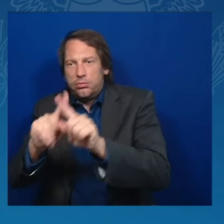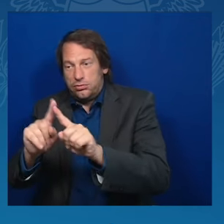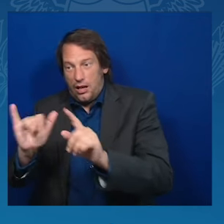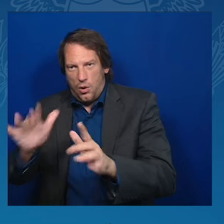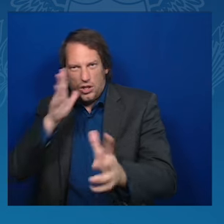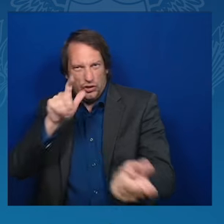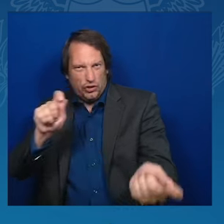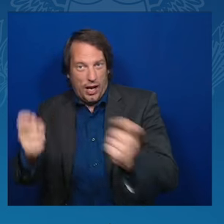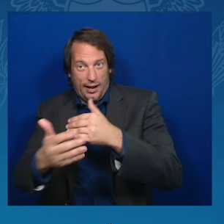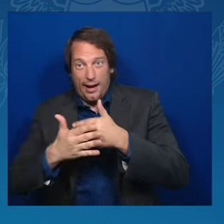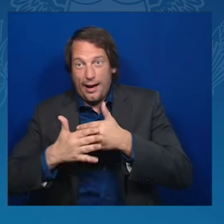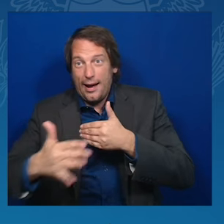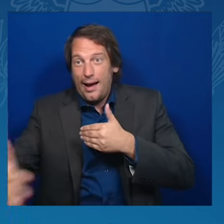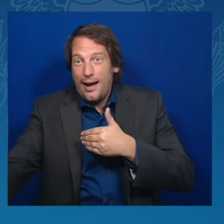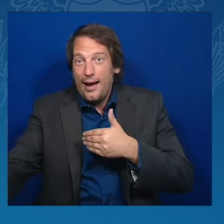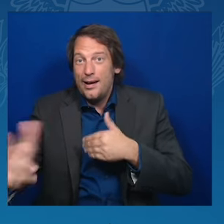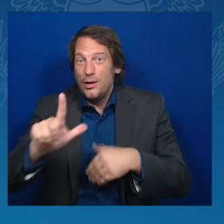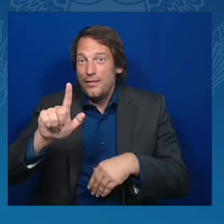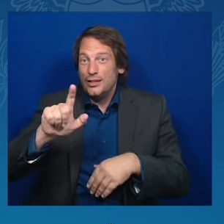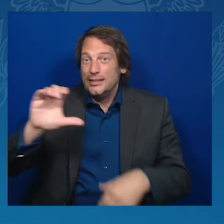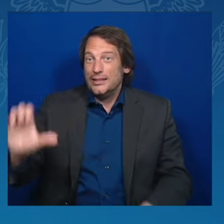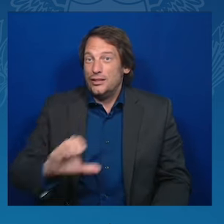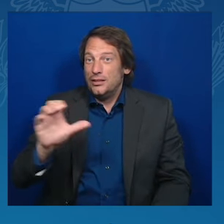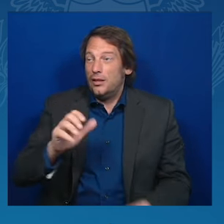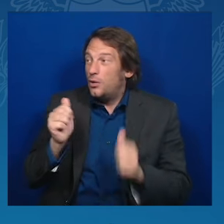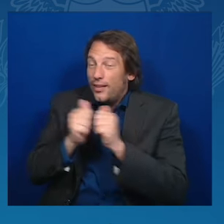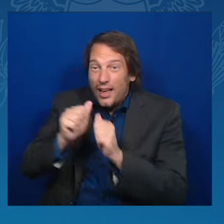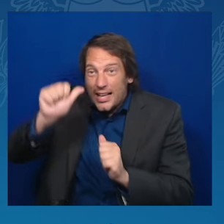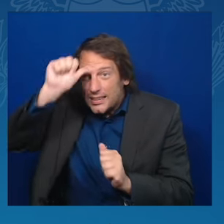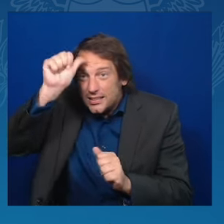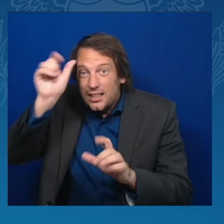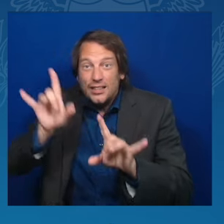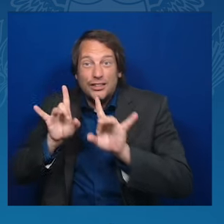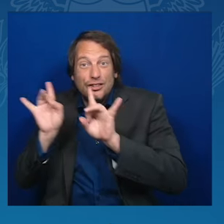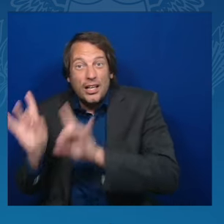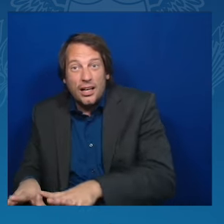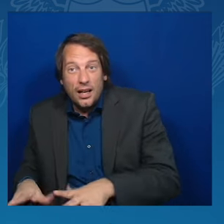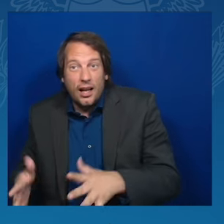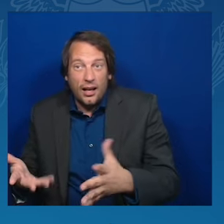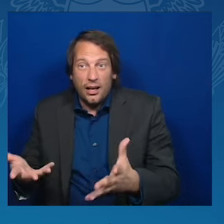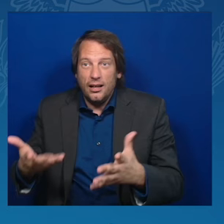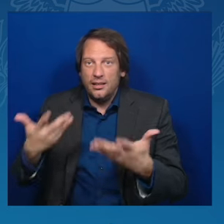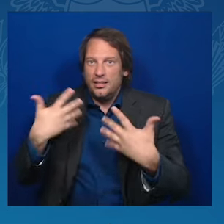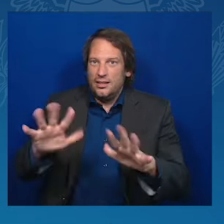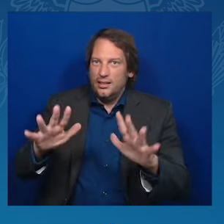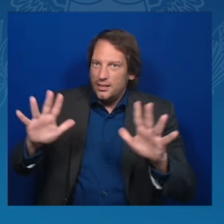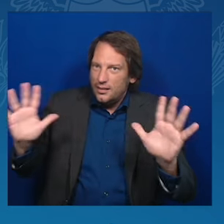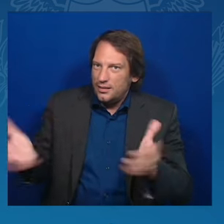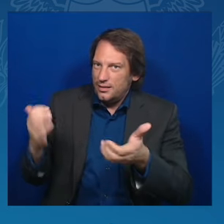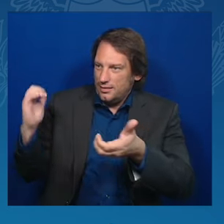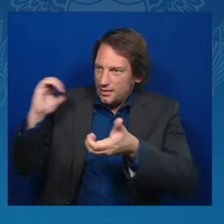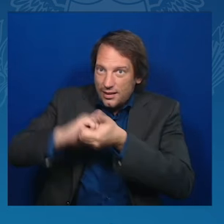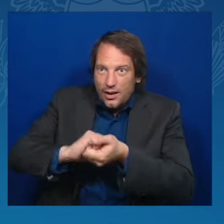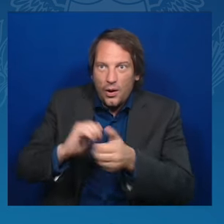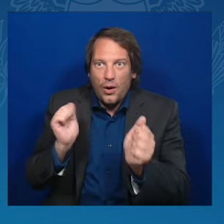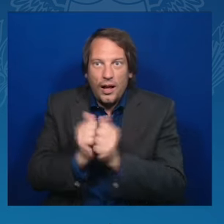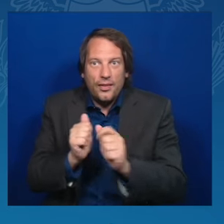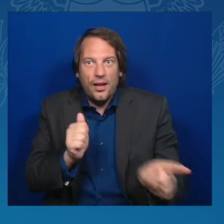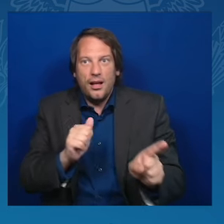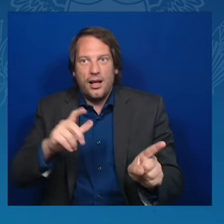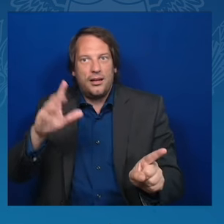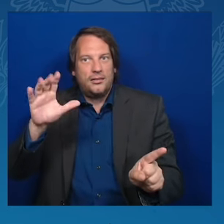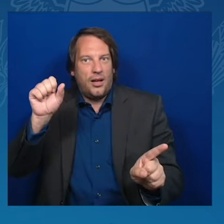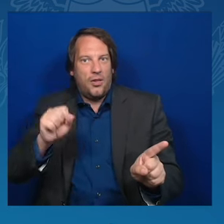trilateral cooperation with the Republic of Korea to unprecedented levels. Today, we're taking a similarly ambitious step